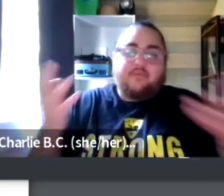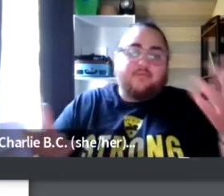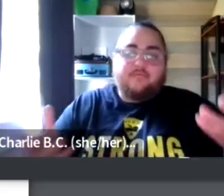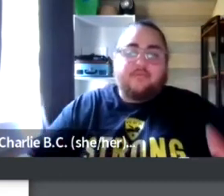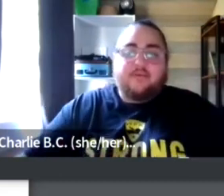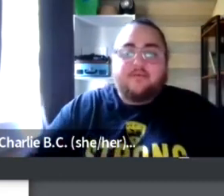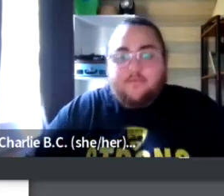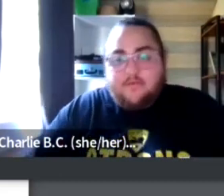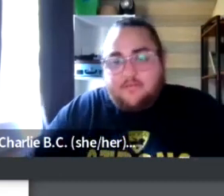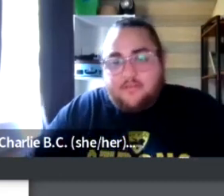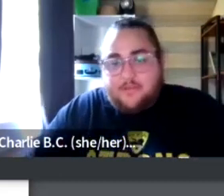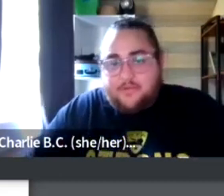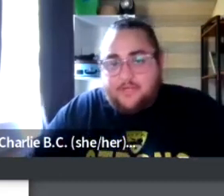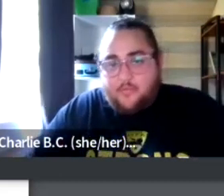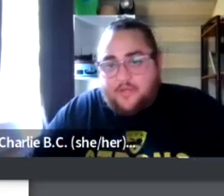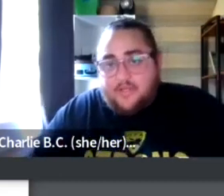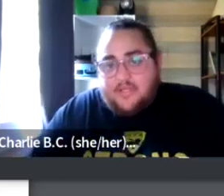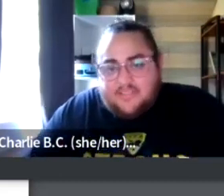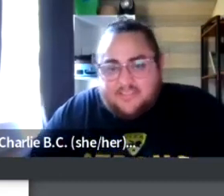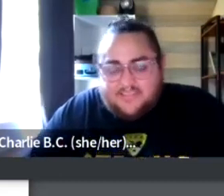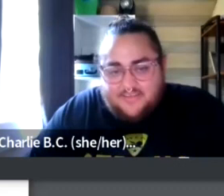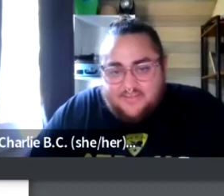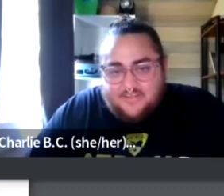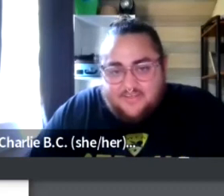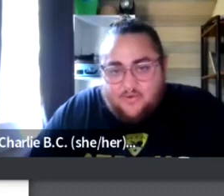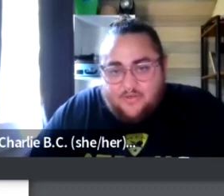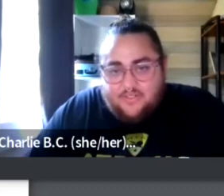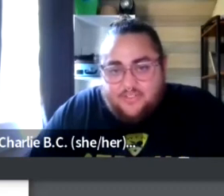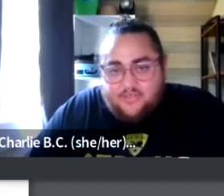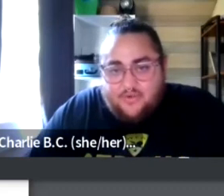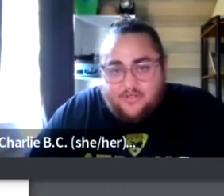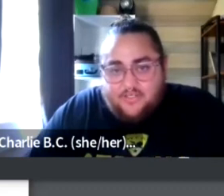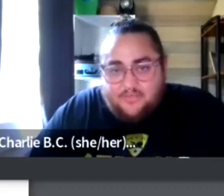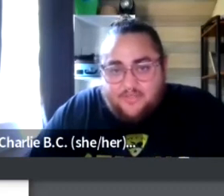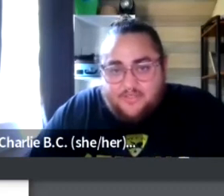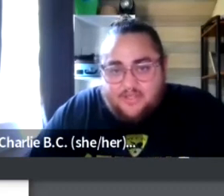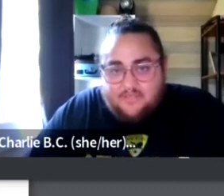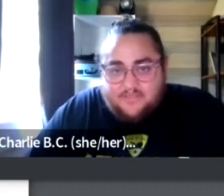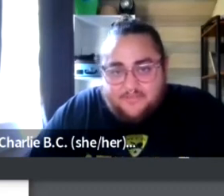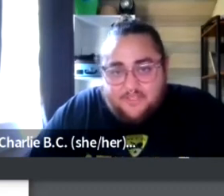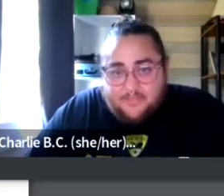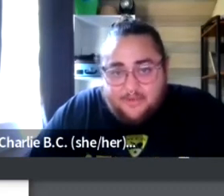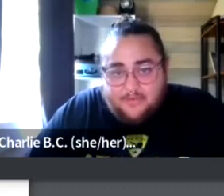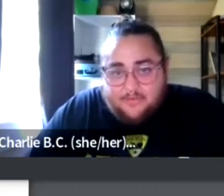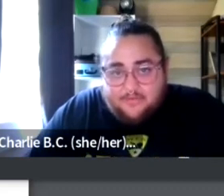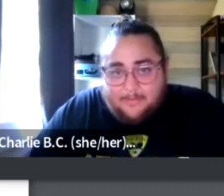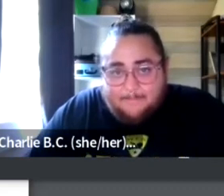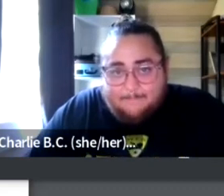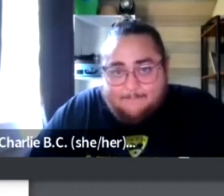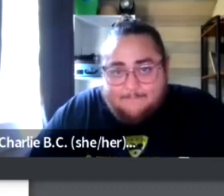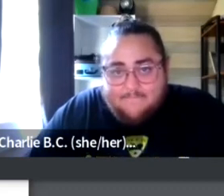might be the better way to go. But let's see. Courtney, did you want to jump in and talk specifically